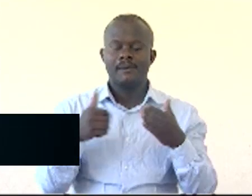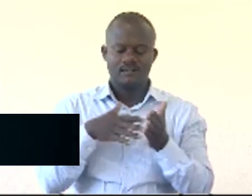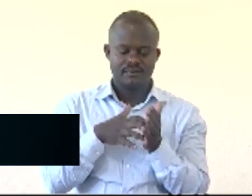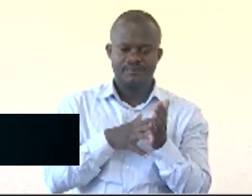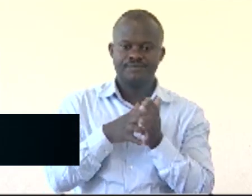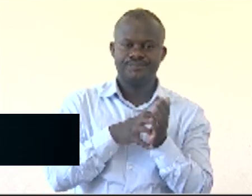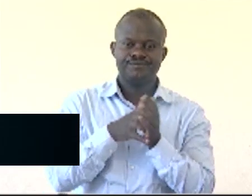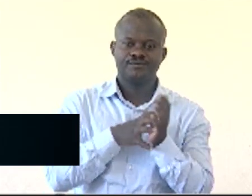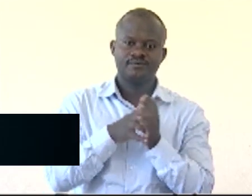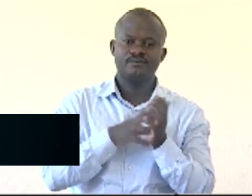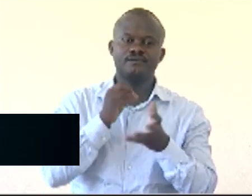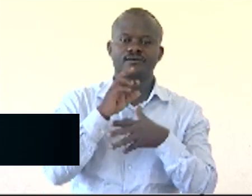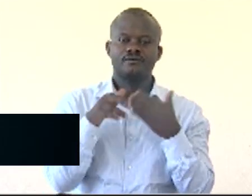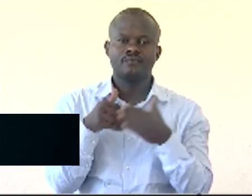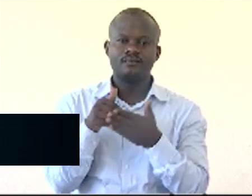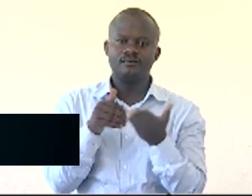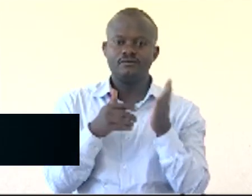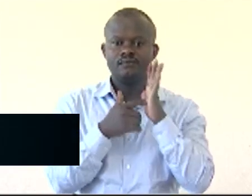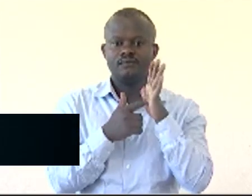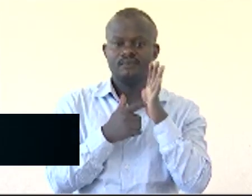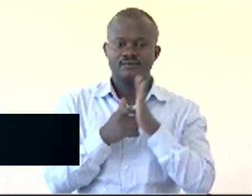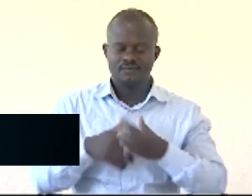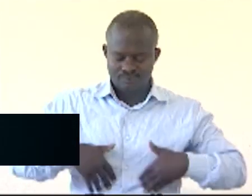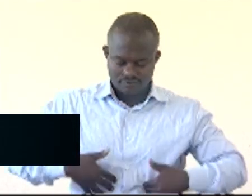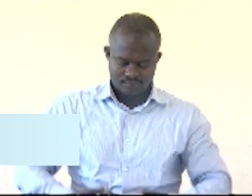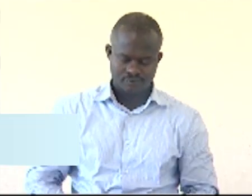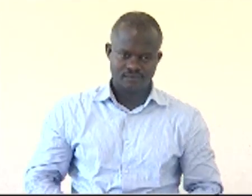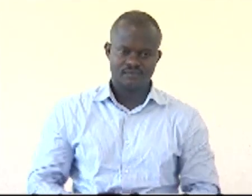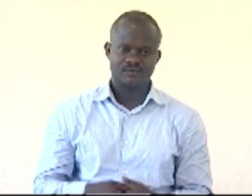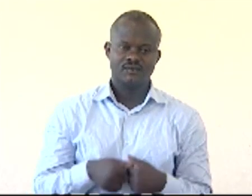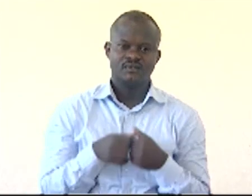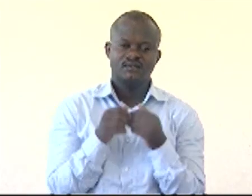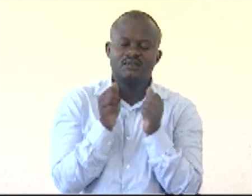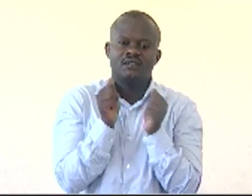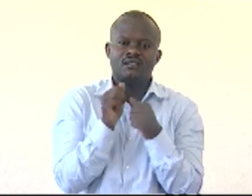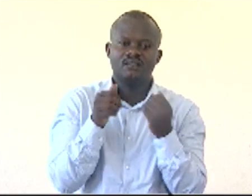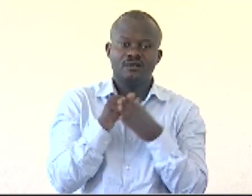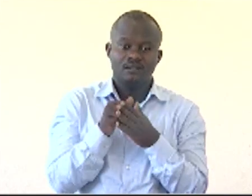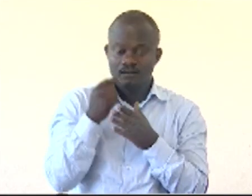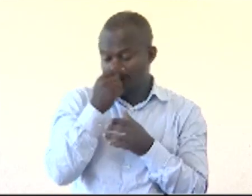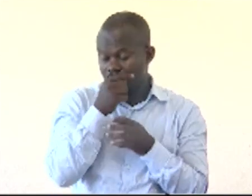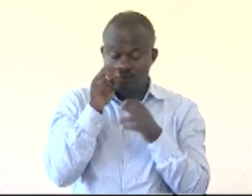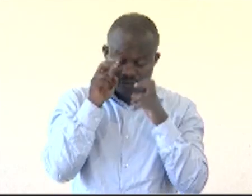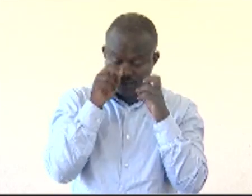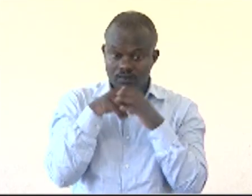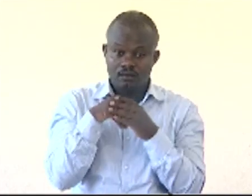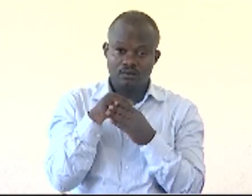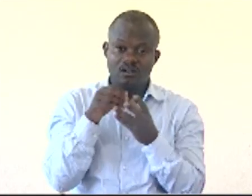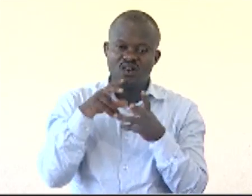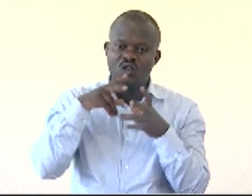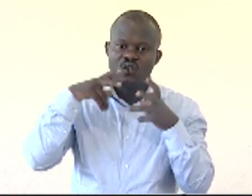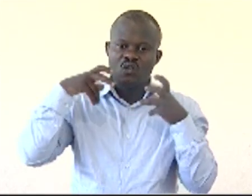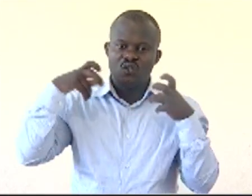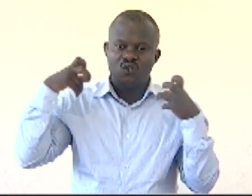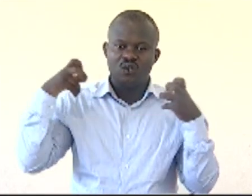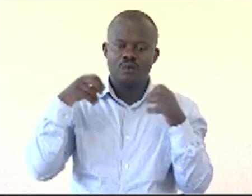weaknesses or signs like tiredness, moodiness, sunken eyes, dry mouth because you are